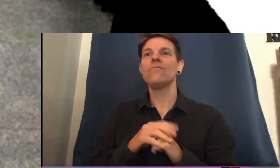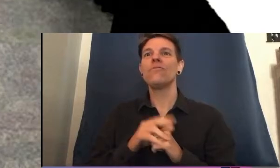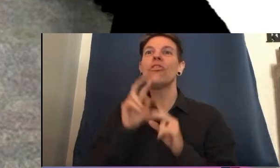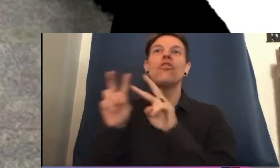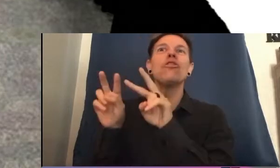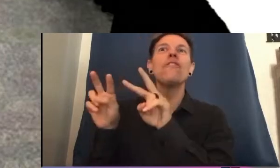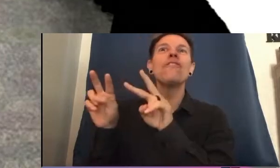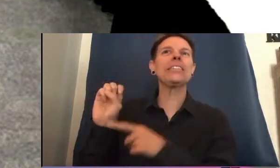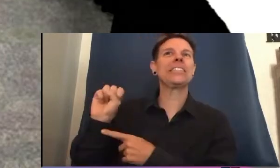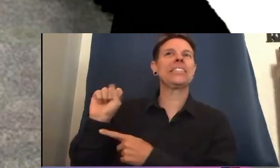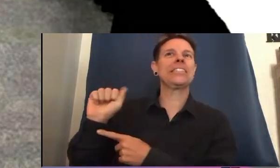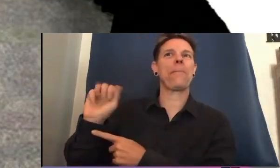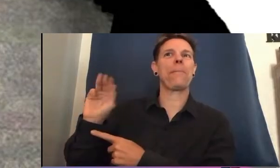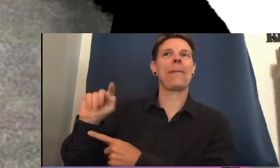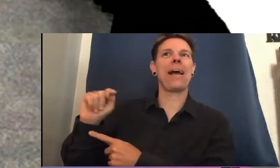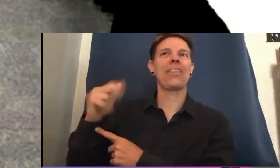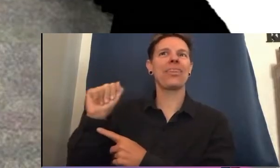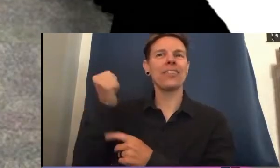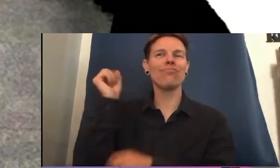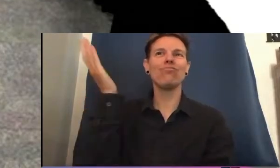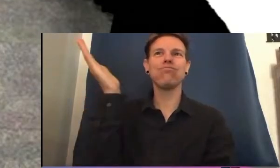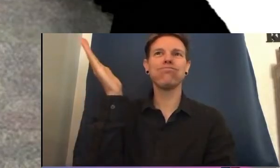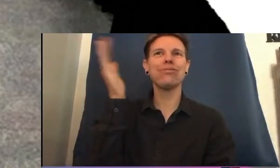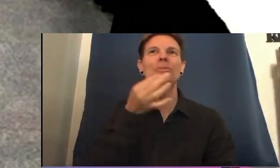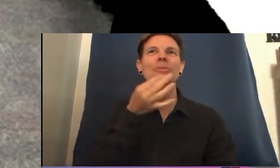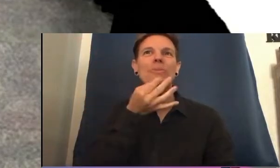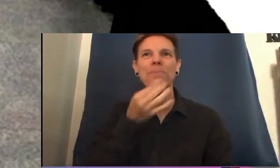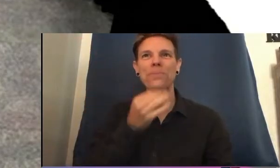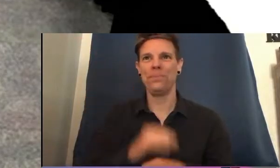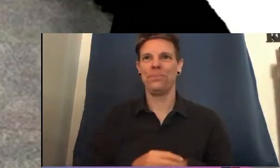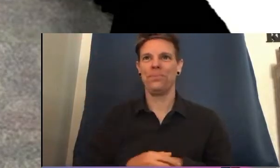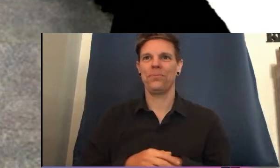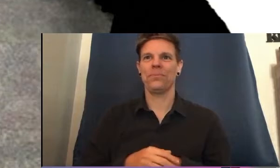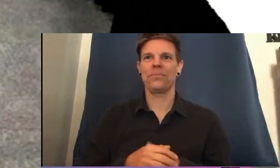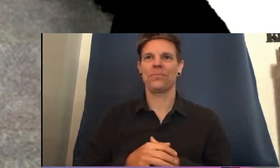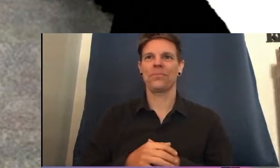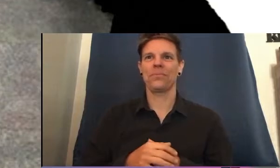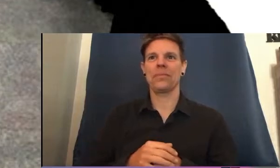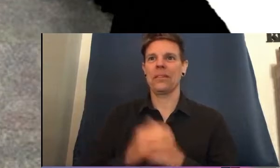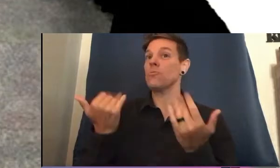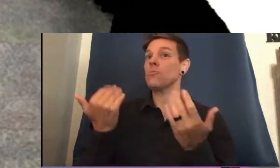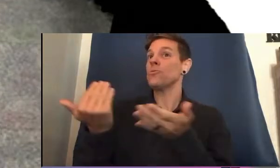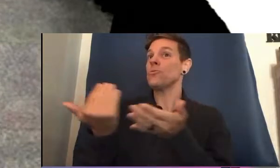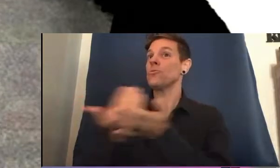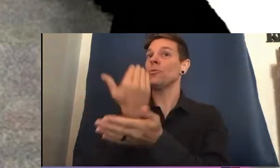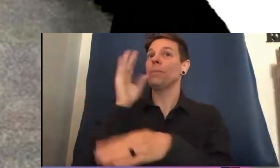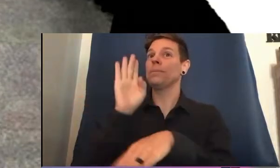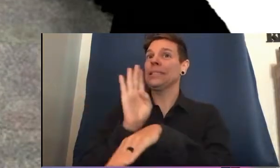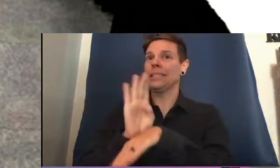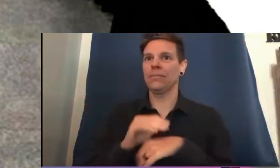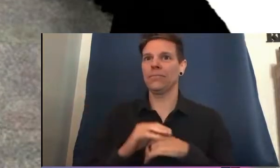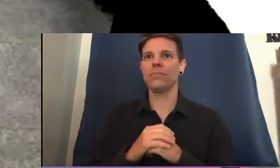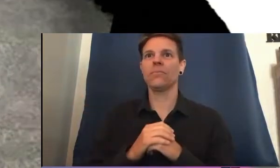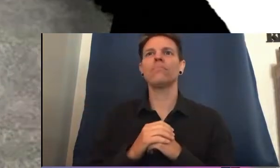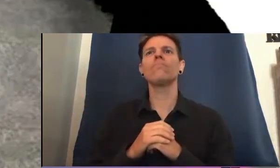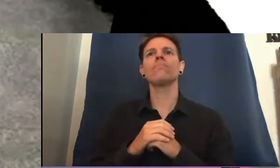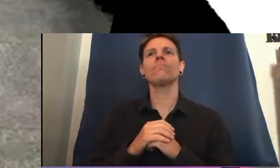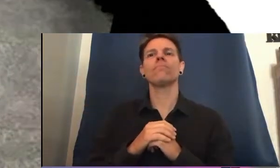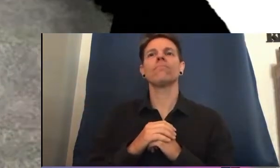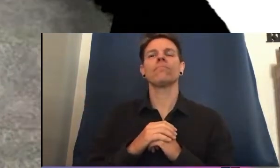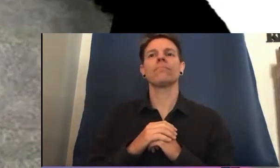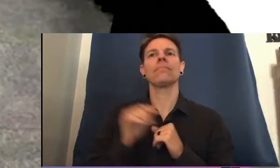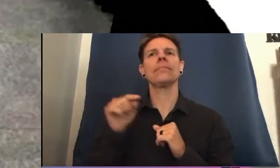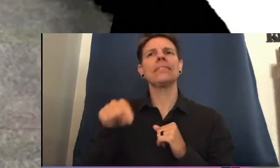Okay, new business. And this is a really important one. Board members, you've had a chance to see this,